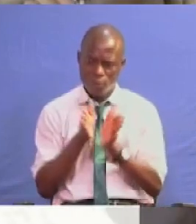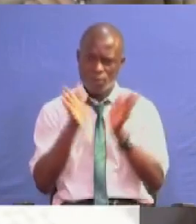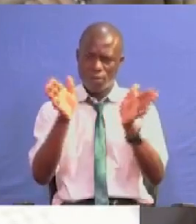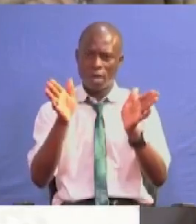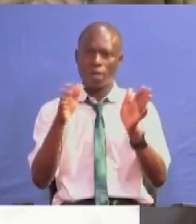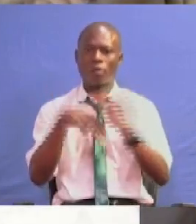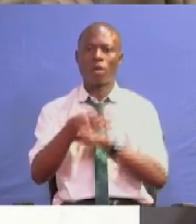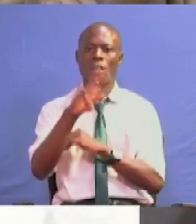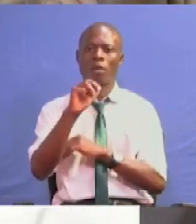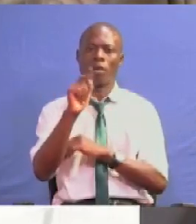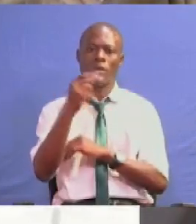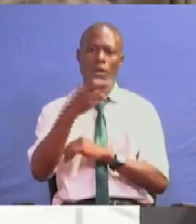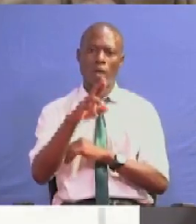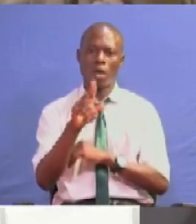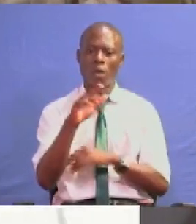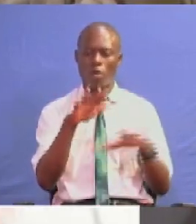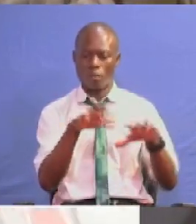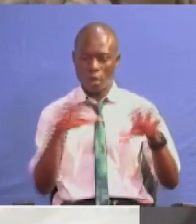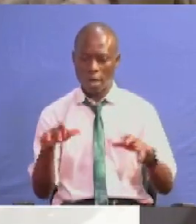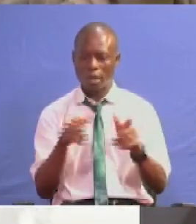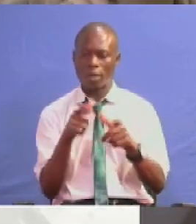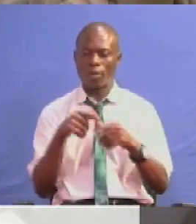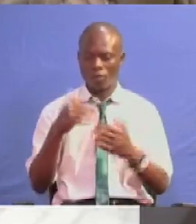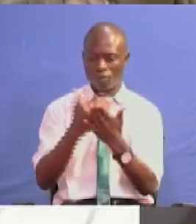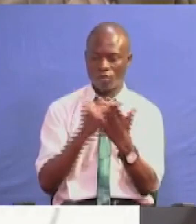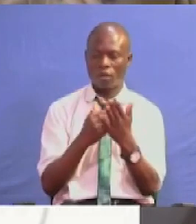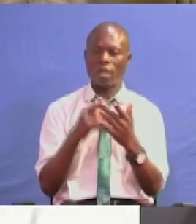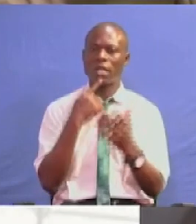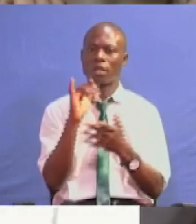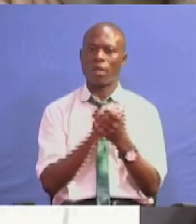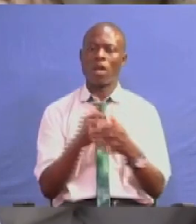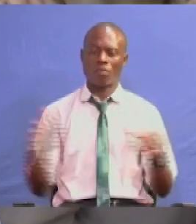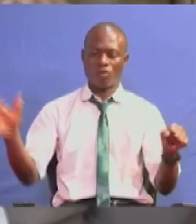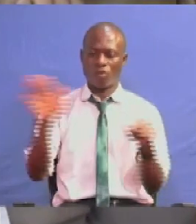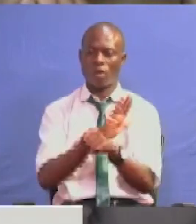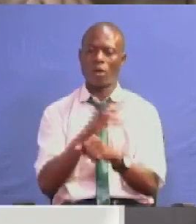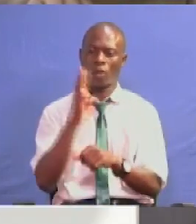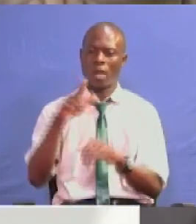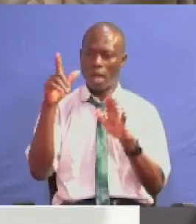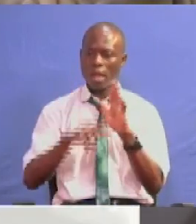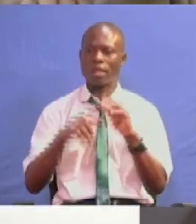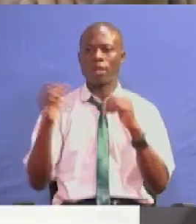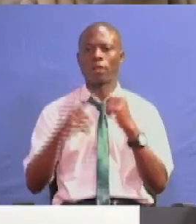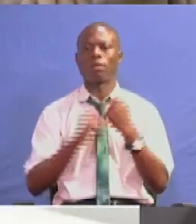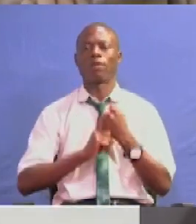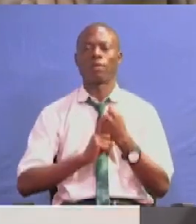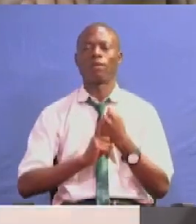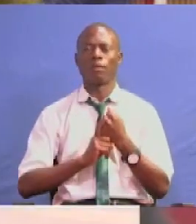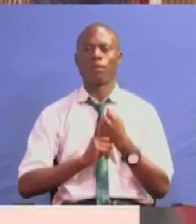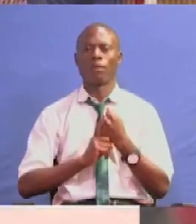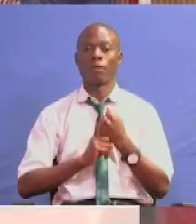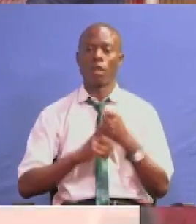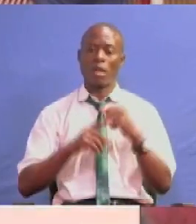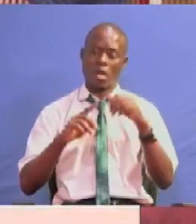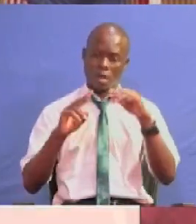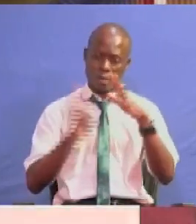Matharu Market under the Economic Stimulus Program and stated that its completion will be in less than 6 months. The deputy